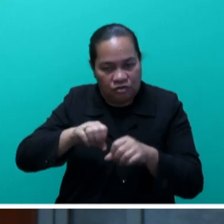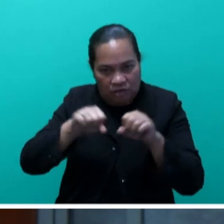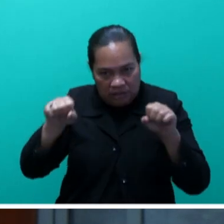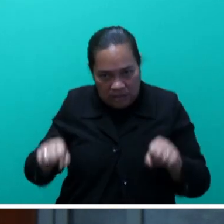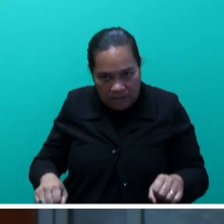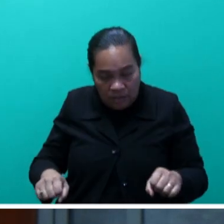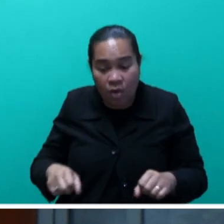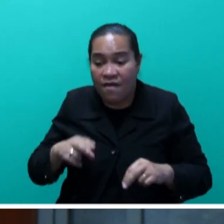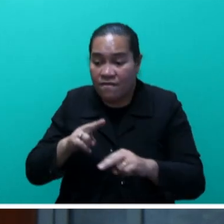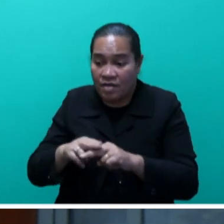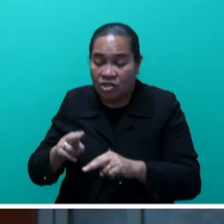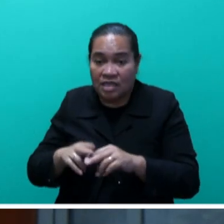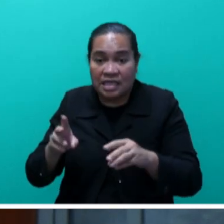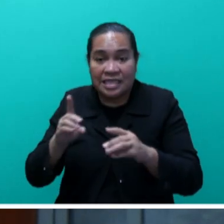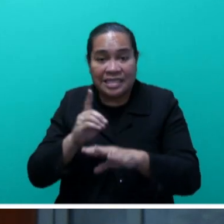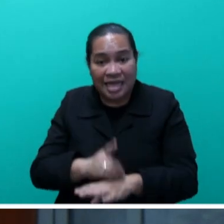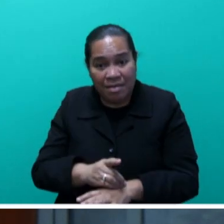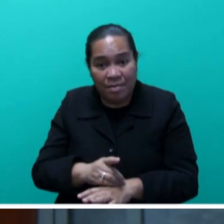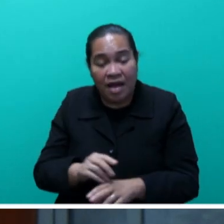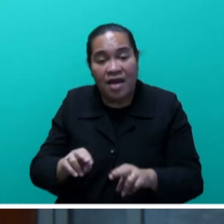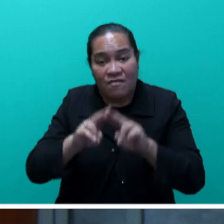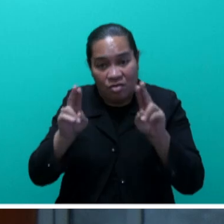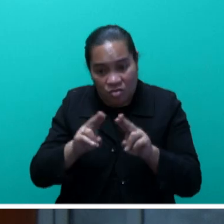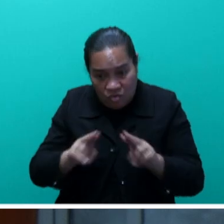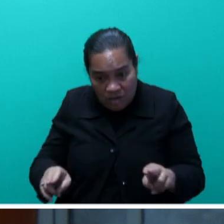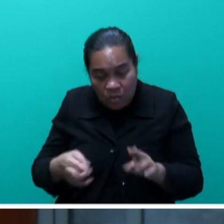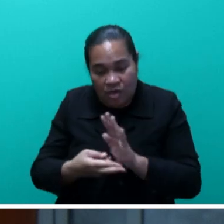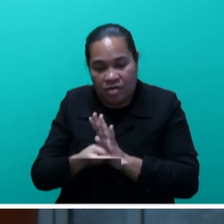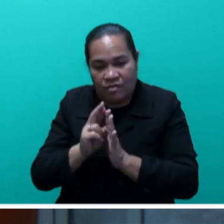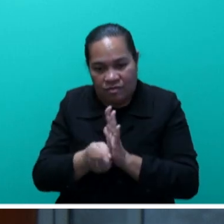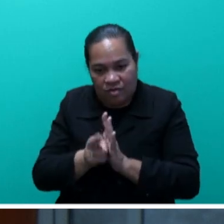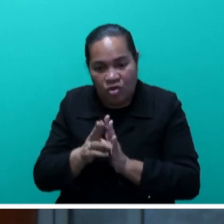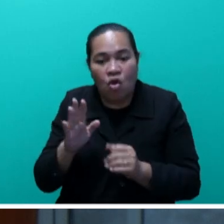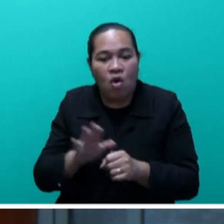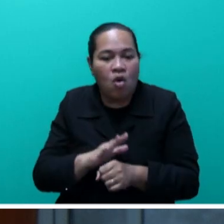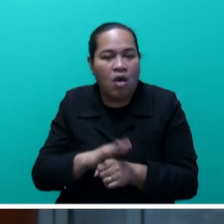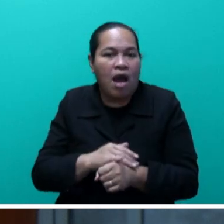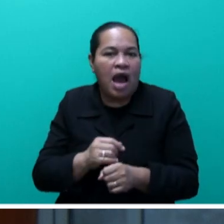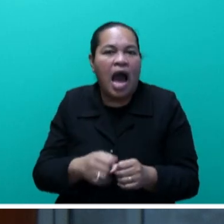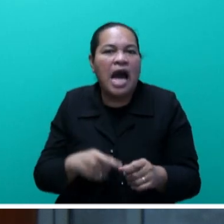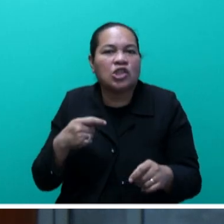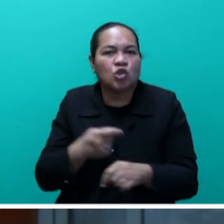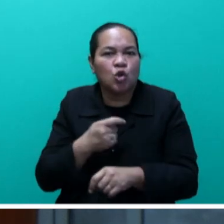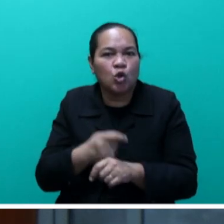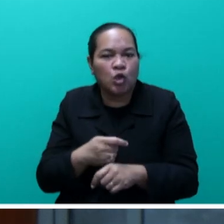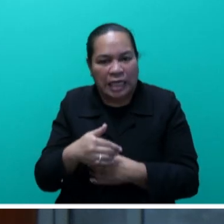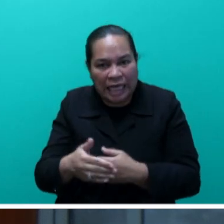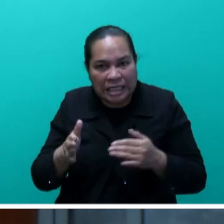Fiji Disabled People's Federation on the review of the Disaster Disability Toolkit, among others. Mr. Speaker,